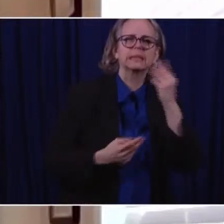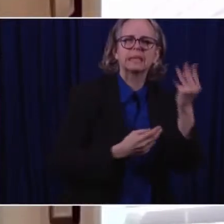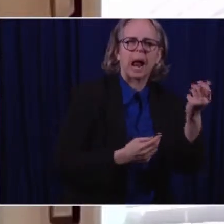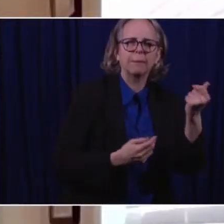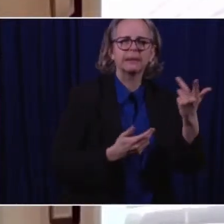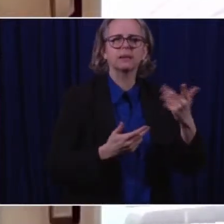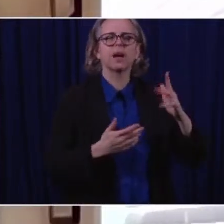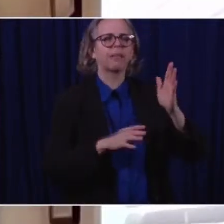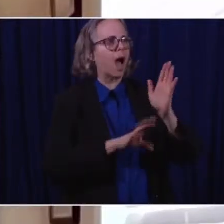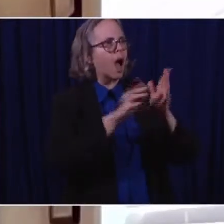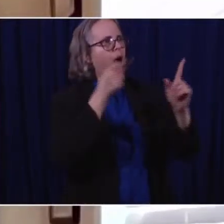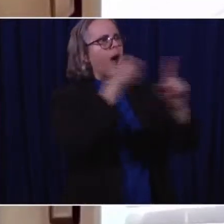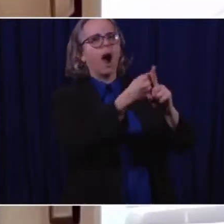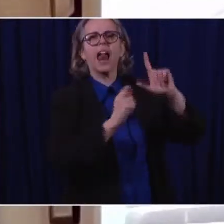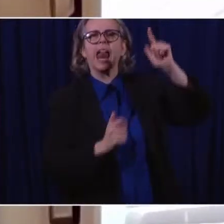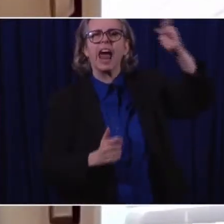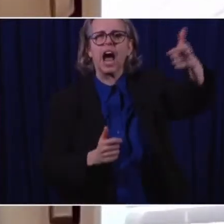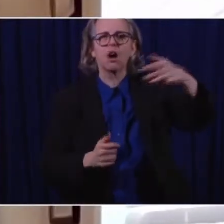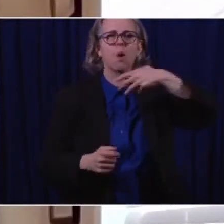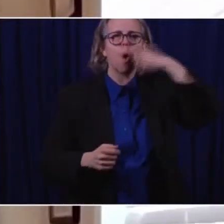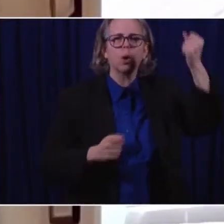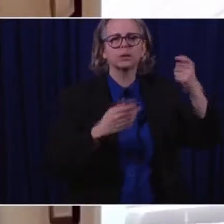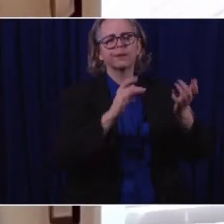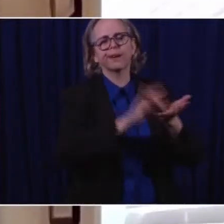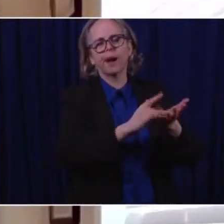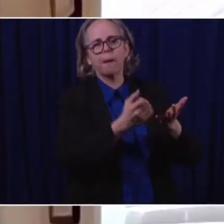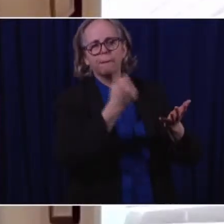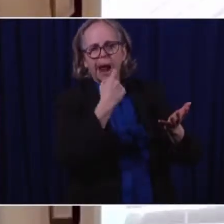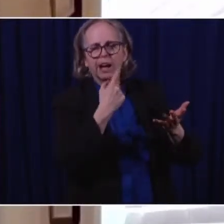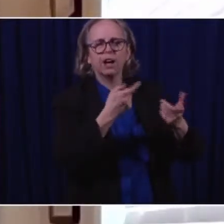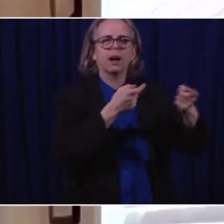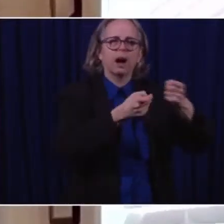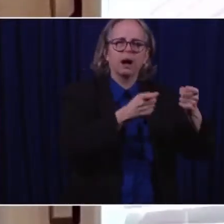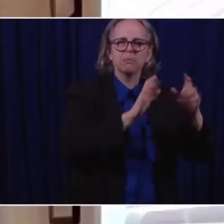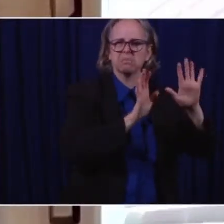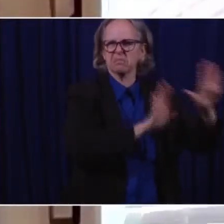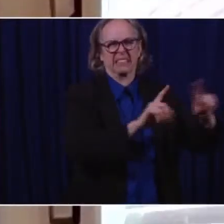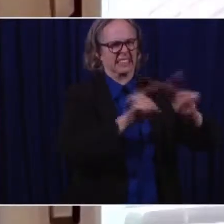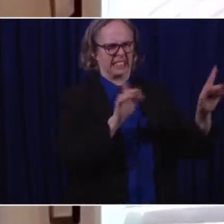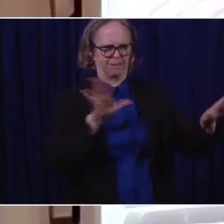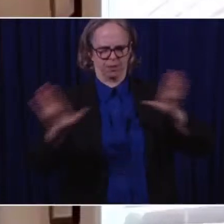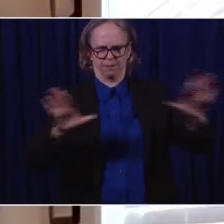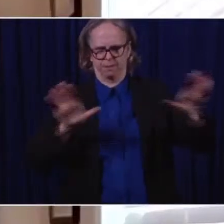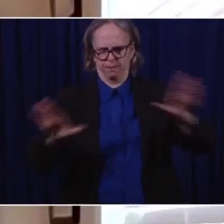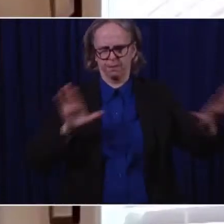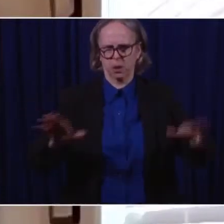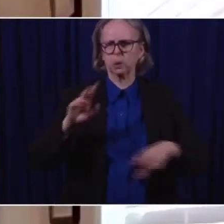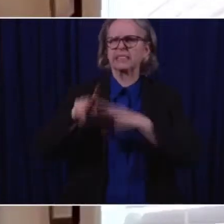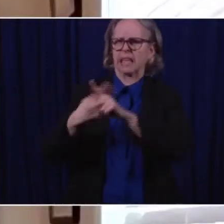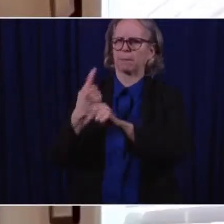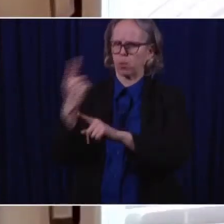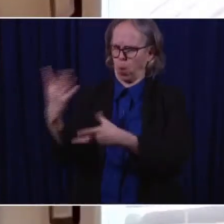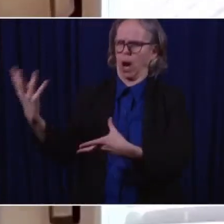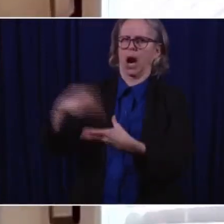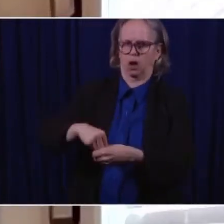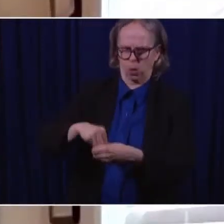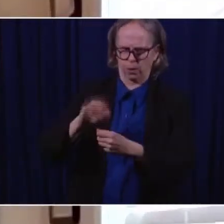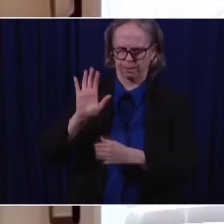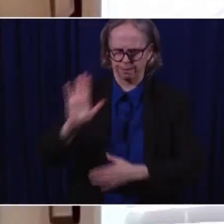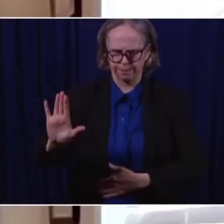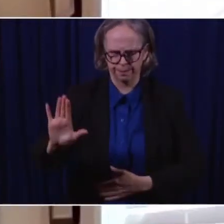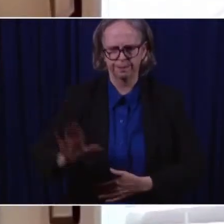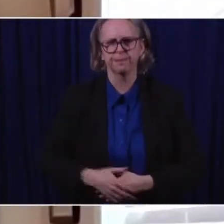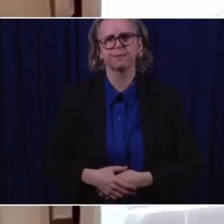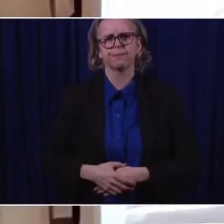with pills. Also, even among those with type 1 diabetes, we're asking